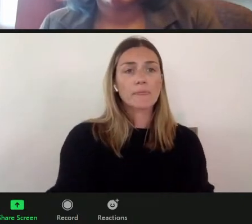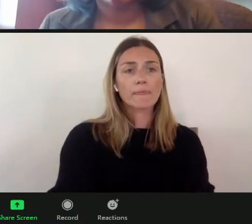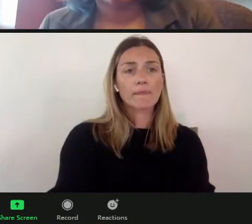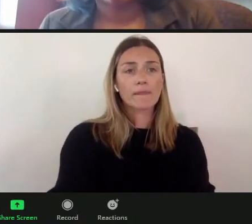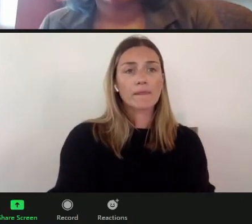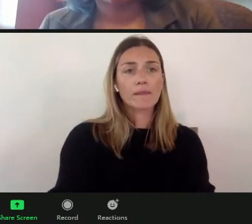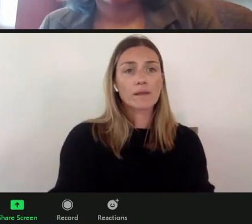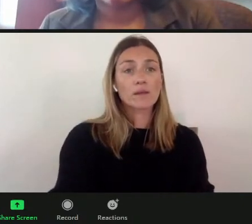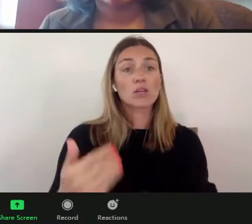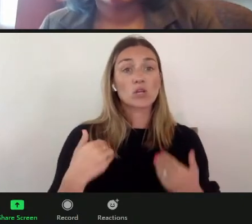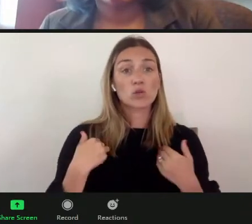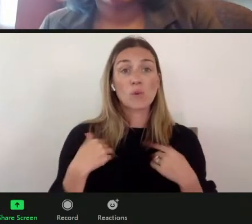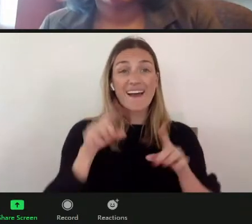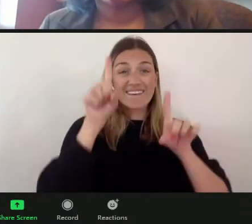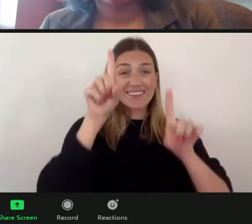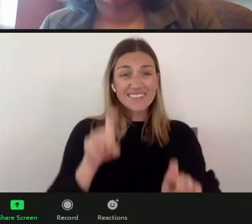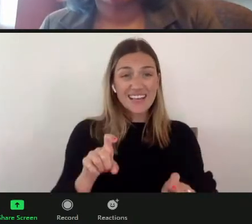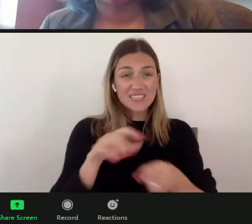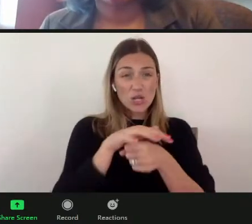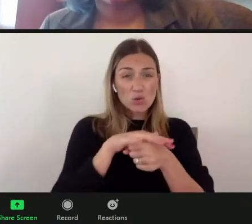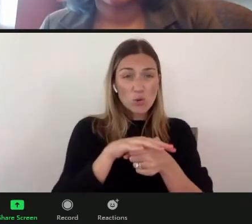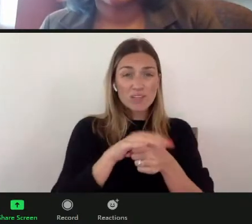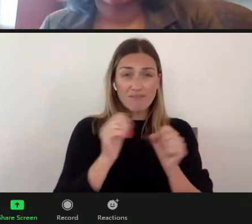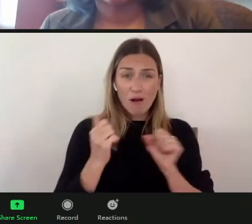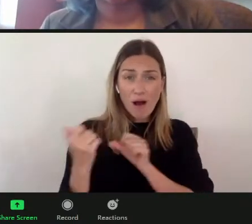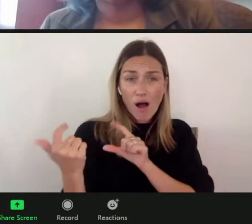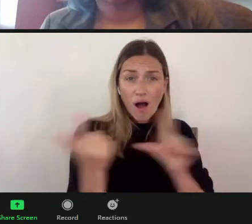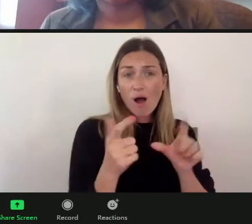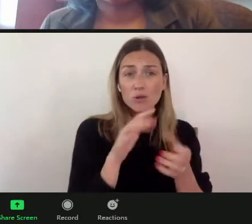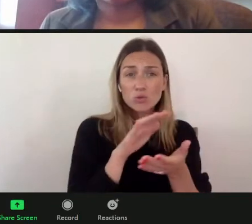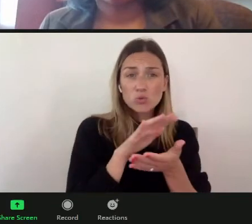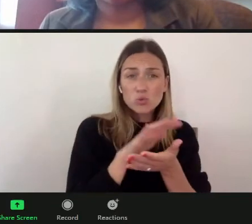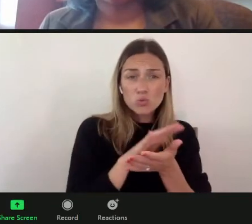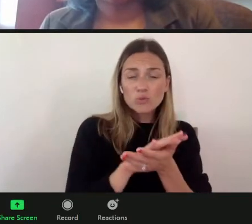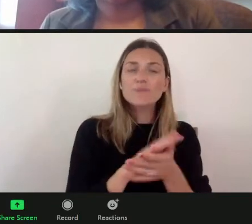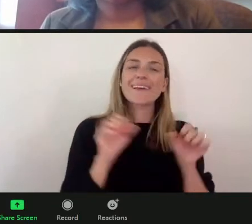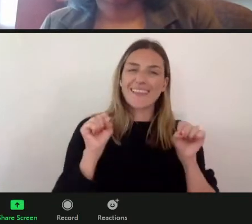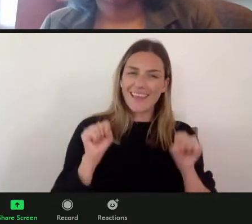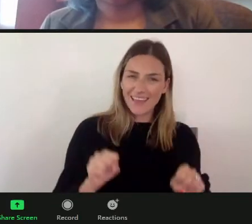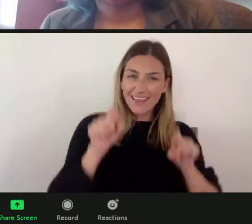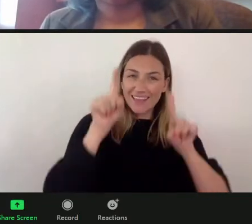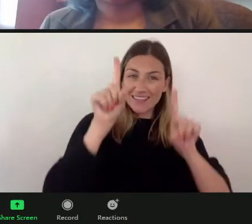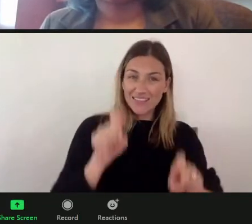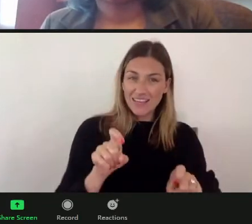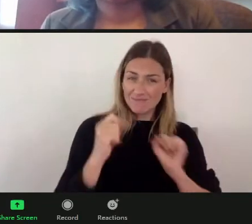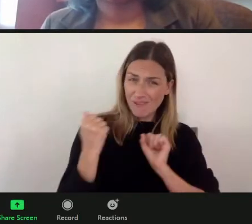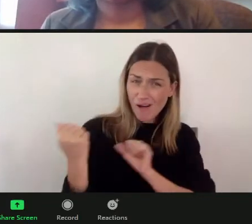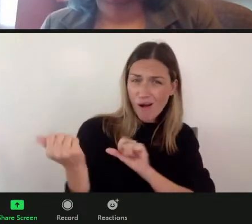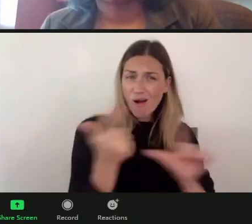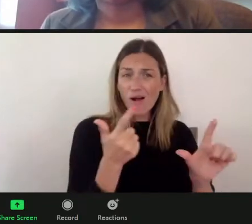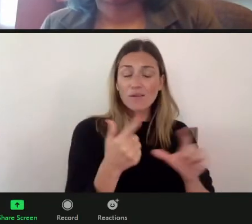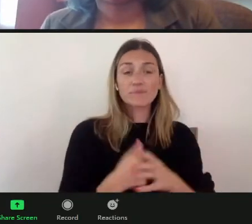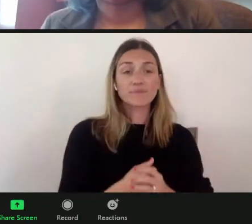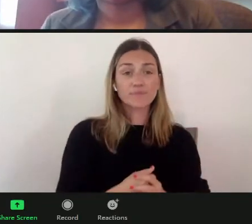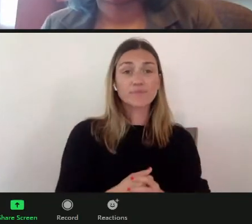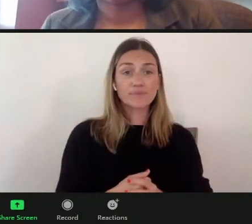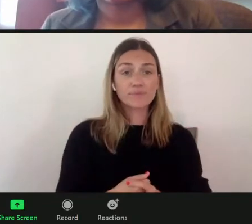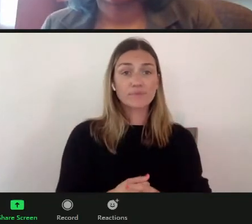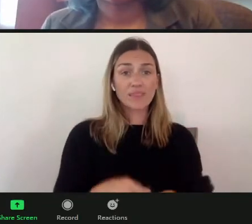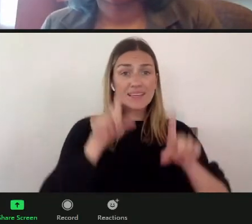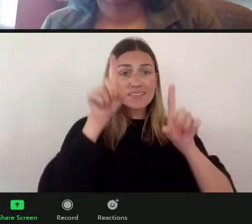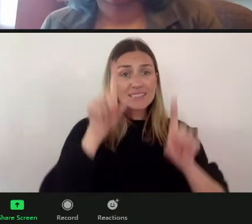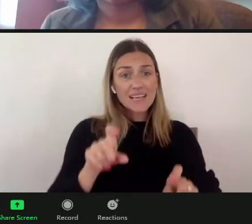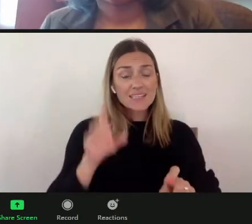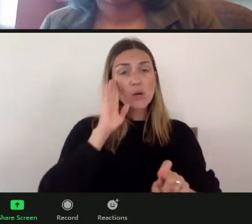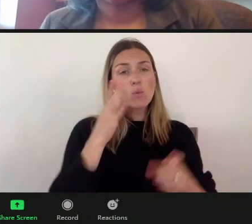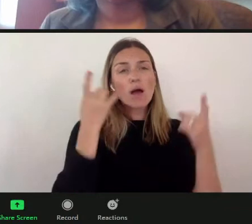have testing locations. All schools have the ability to test, so that the testing will